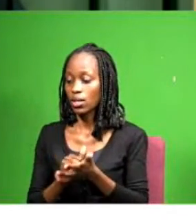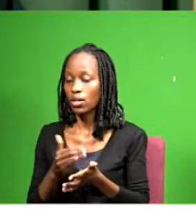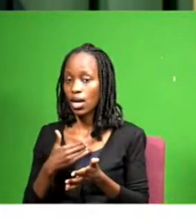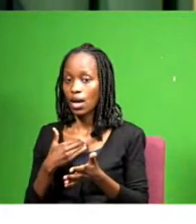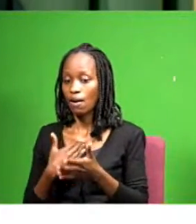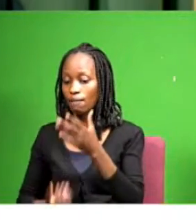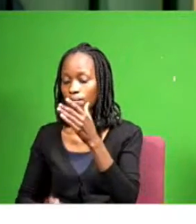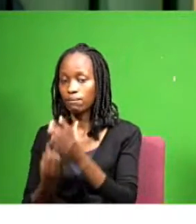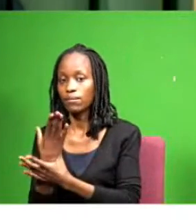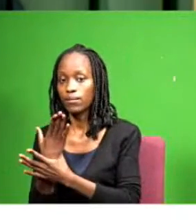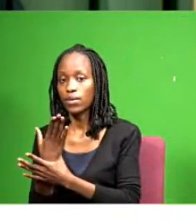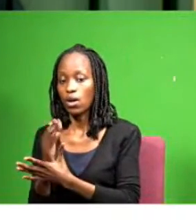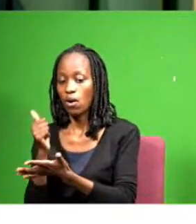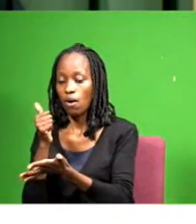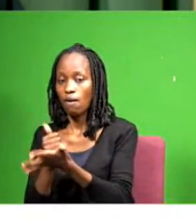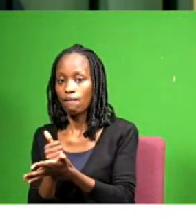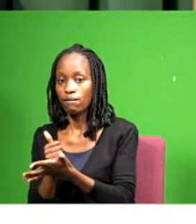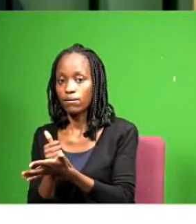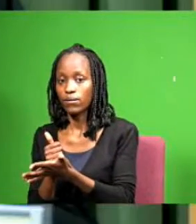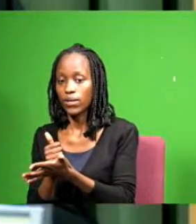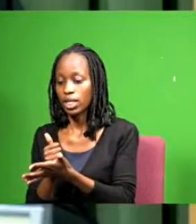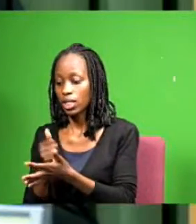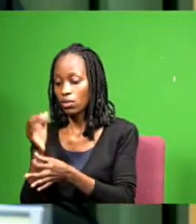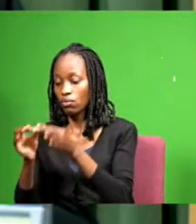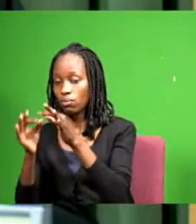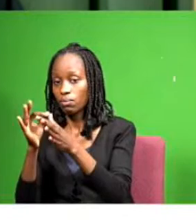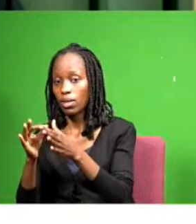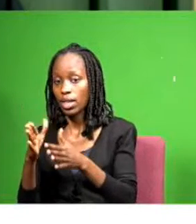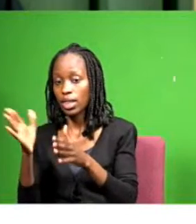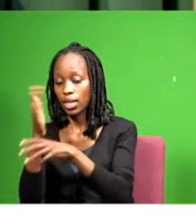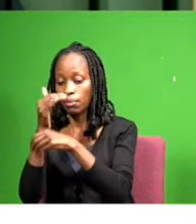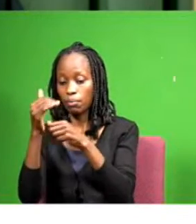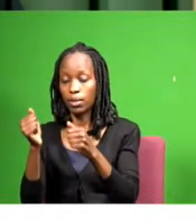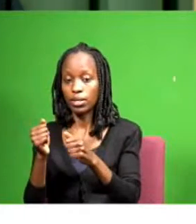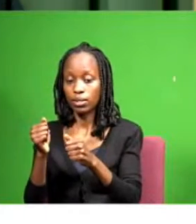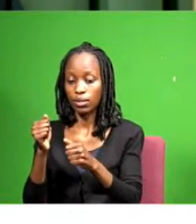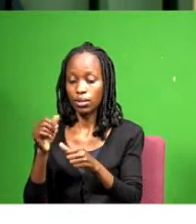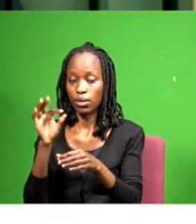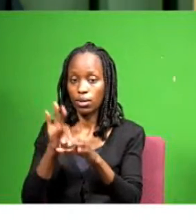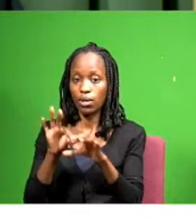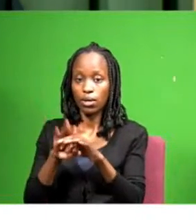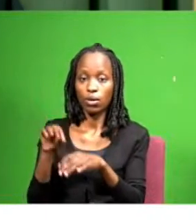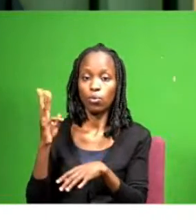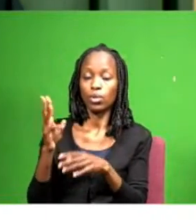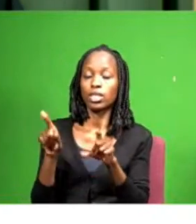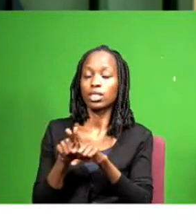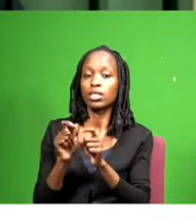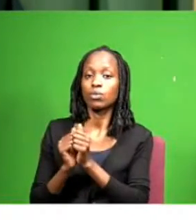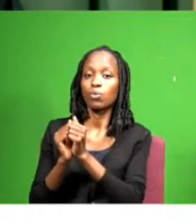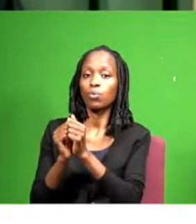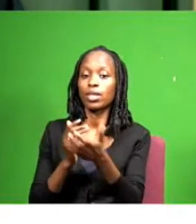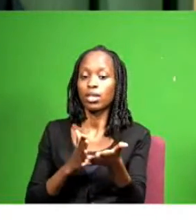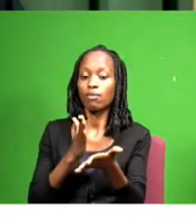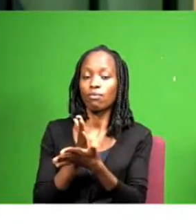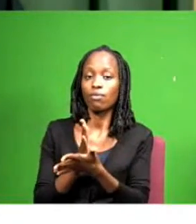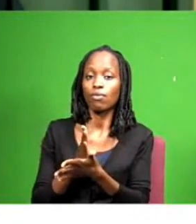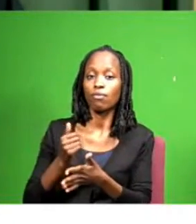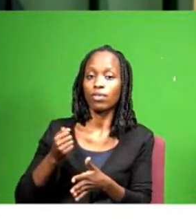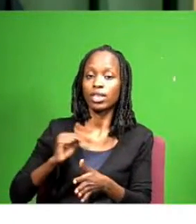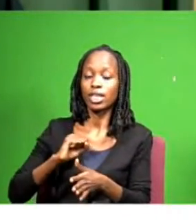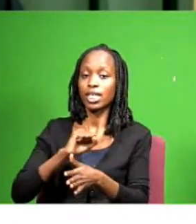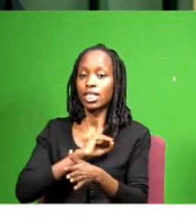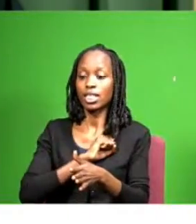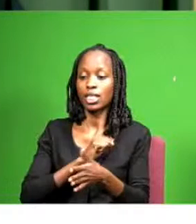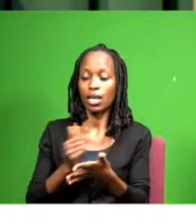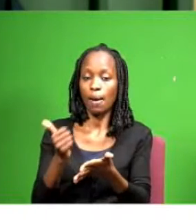established the office of Judiciary Ombudsman. The President shall nominate and, with the approval of the Senate, appoint the